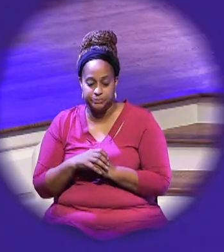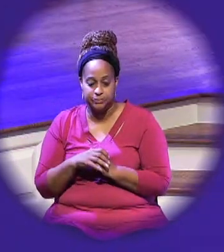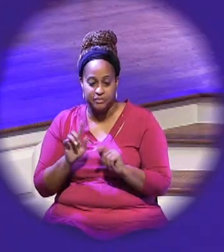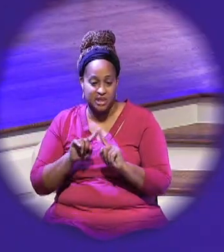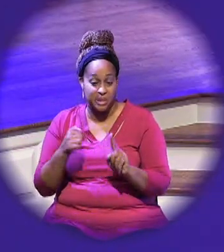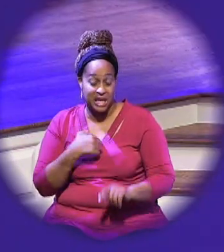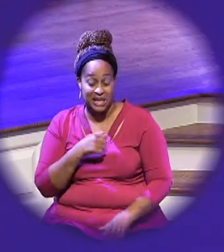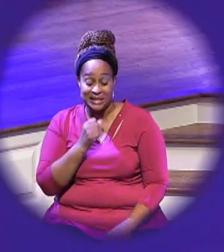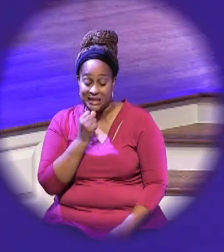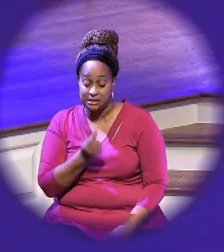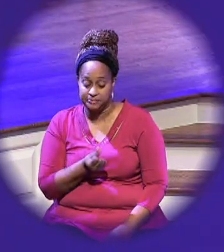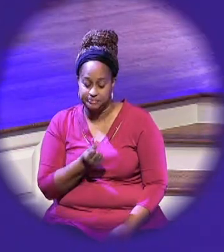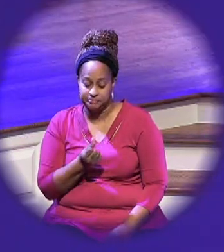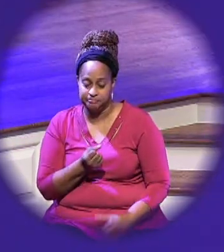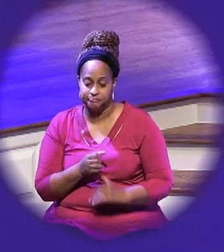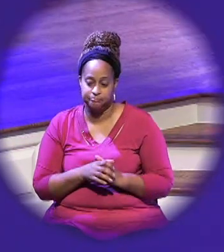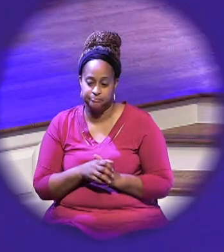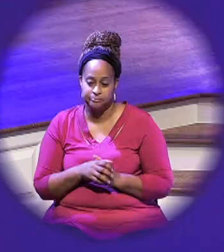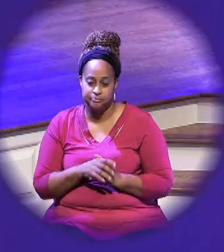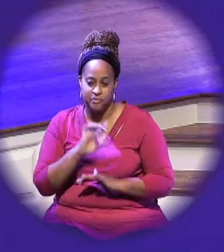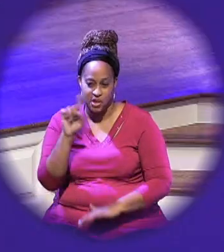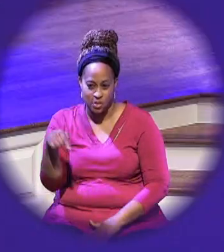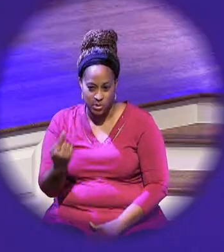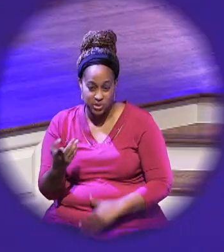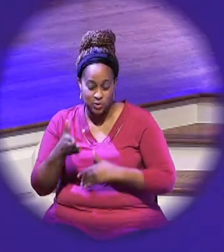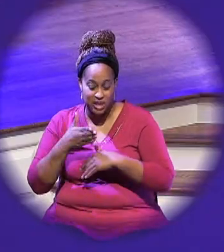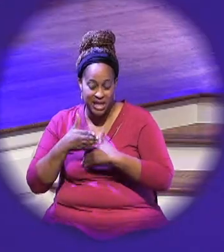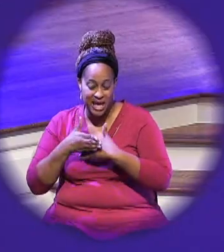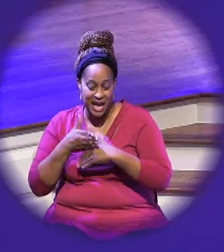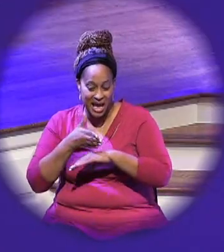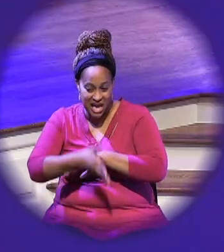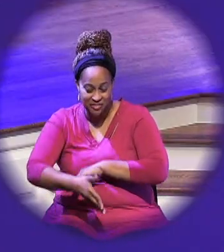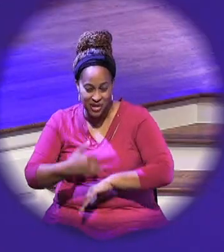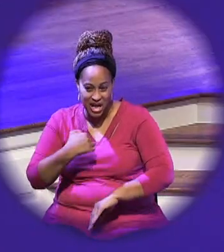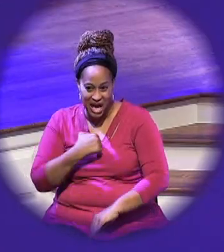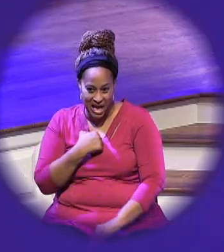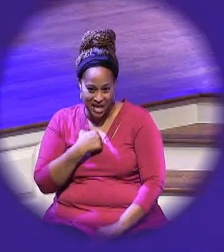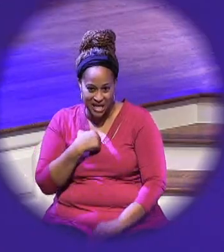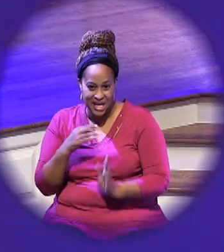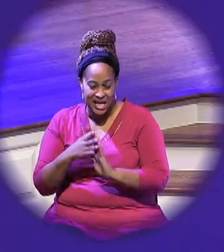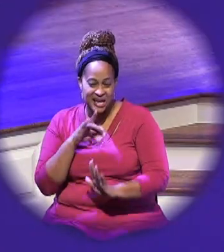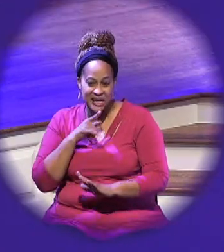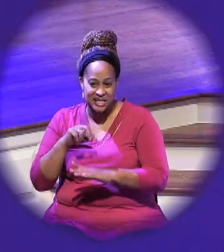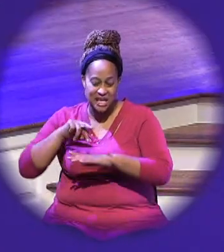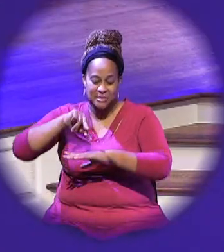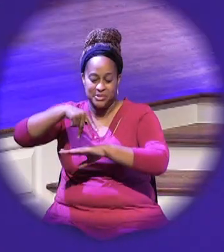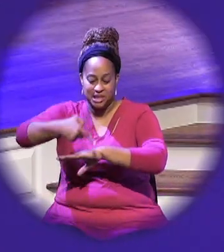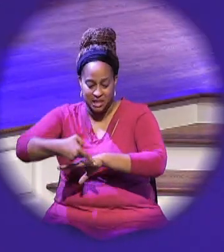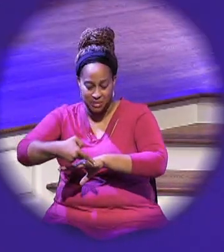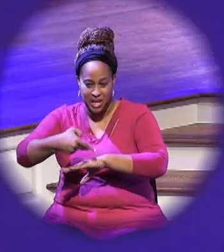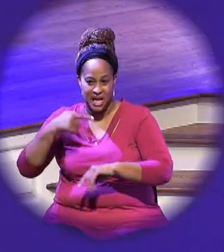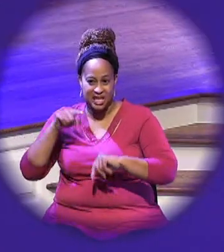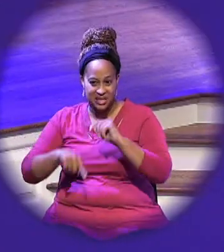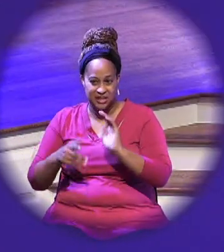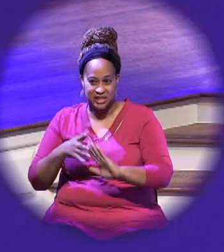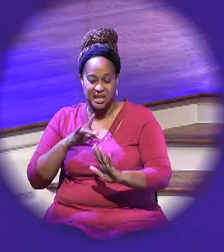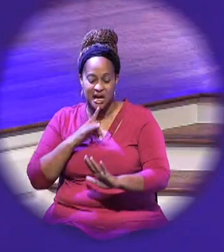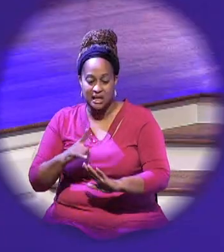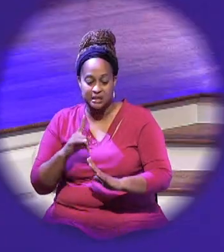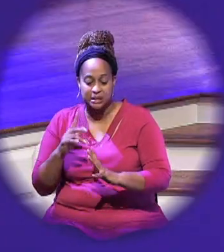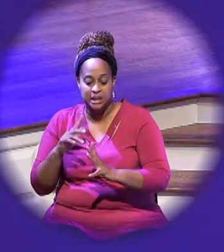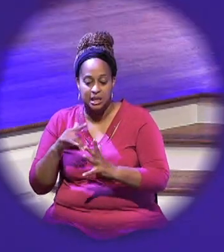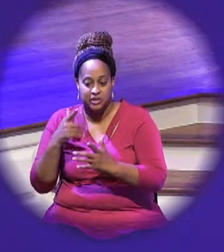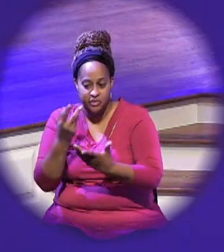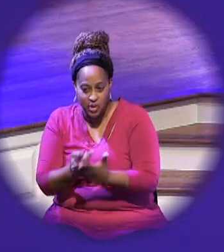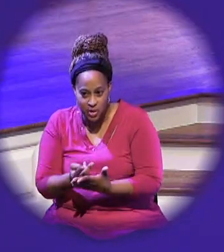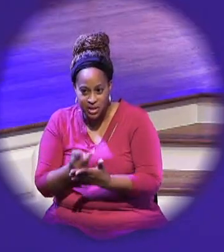I did not. It was only after I had taken a misstep that I could not catch myself, had